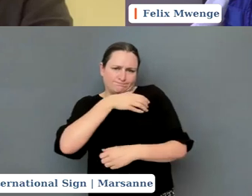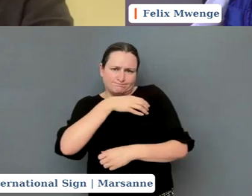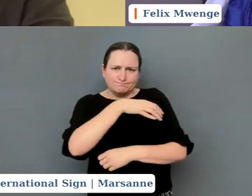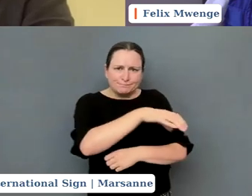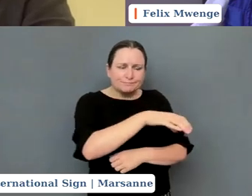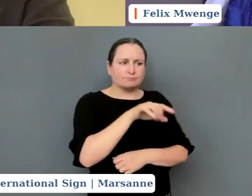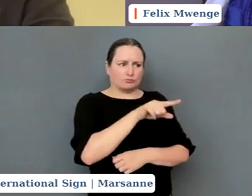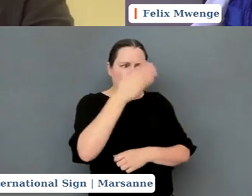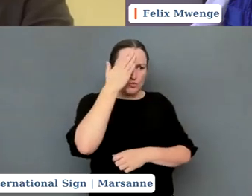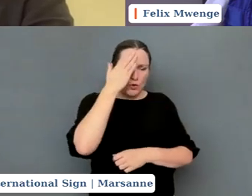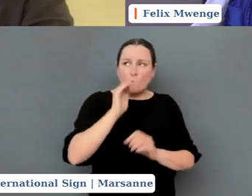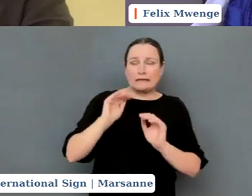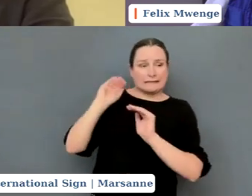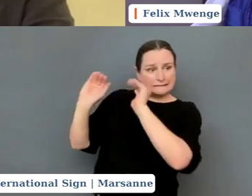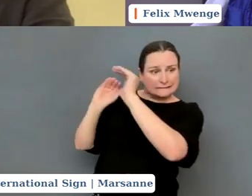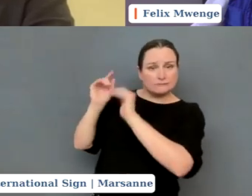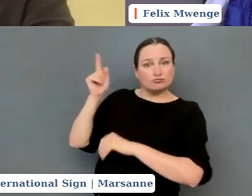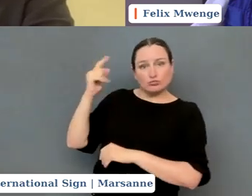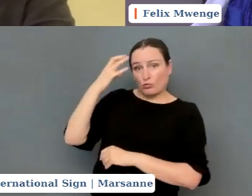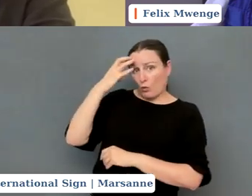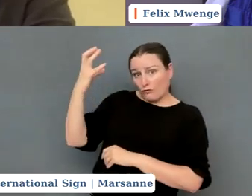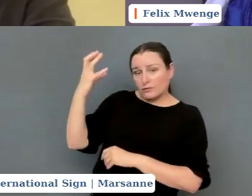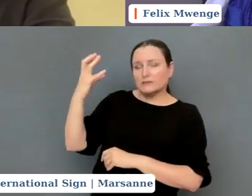these basic social subsidies.